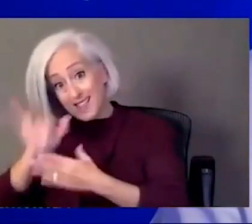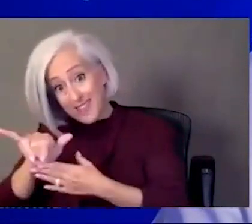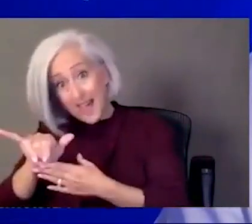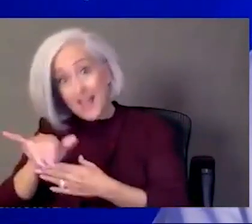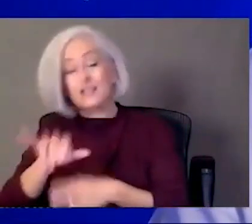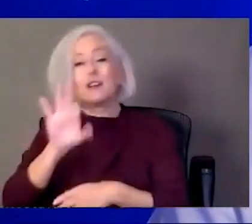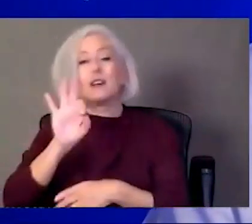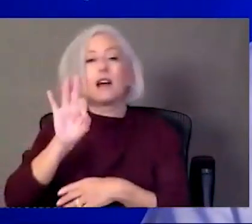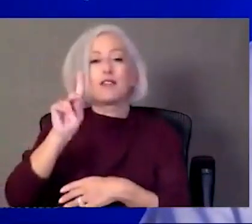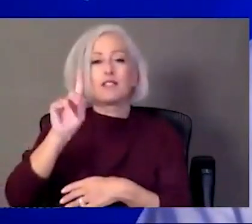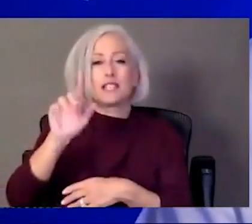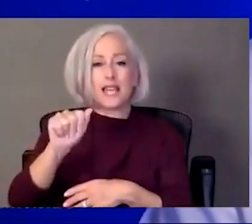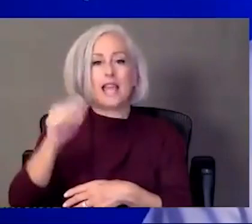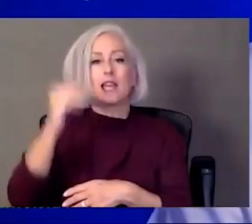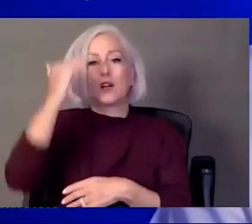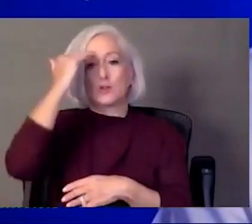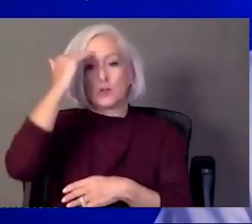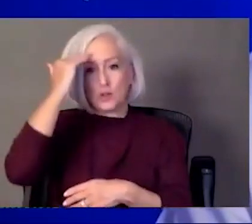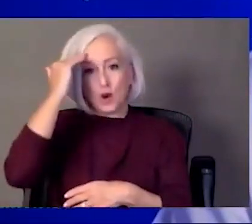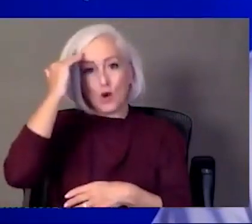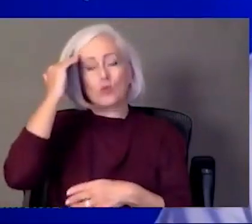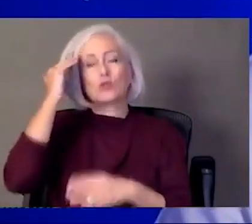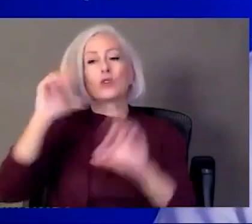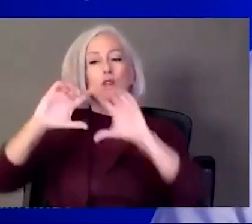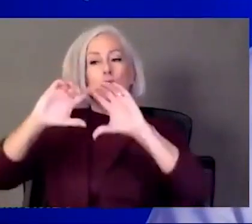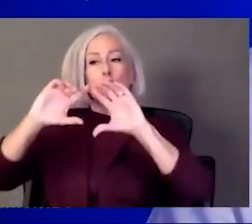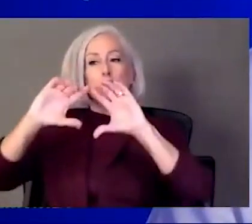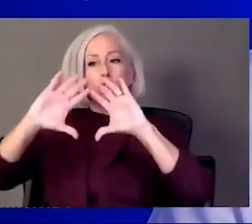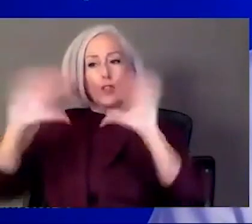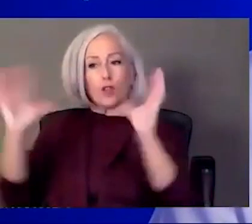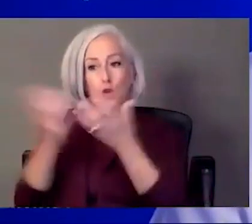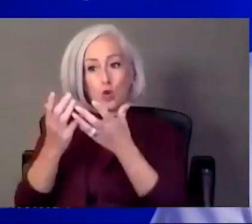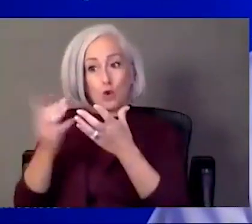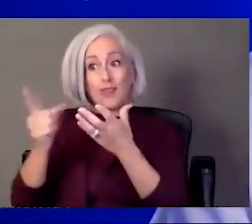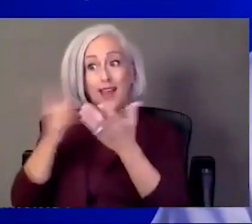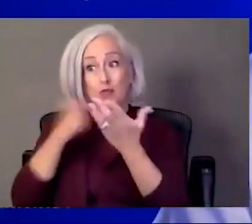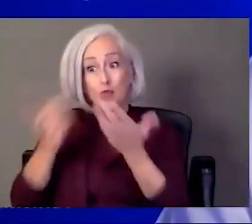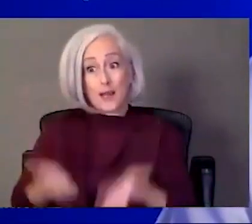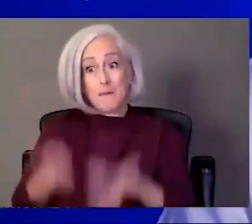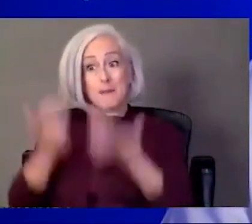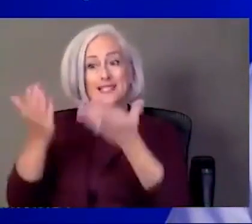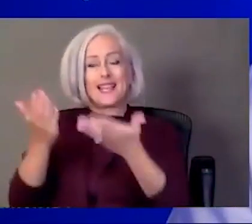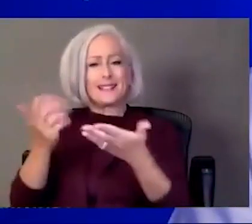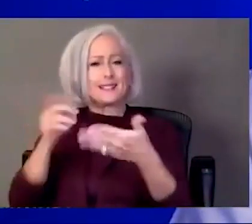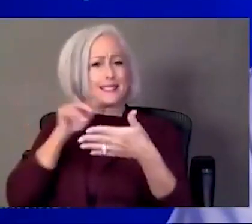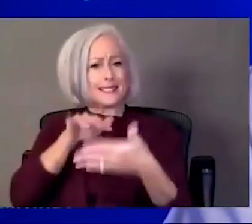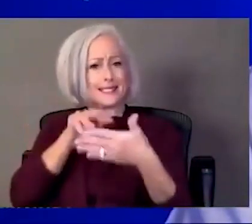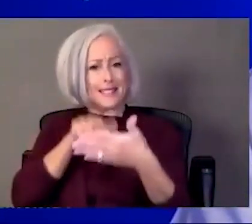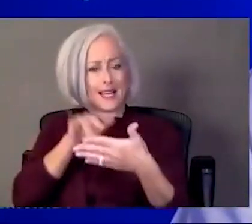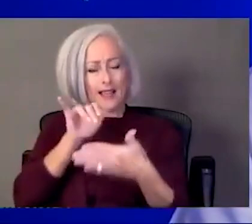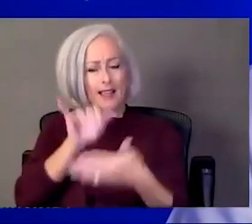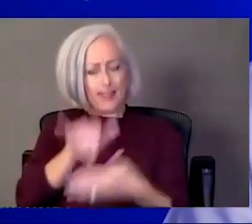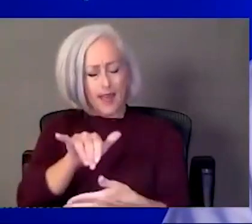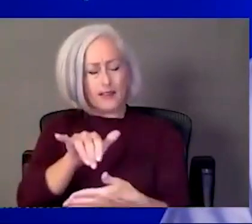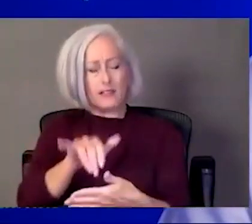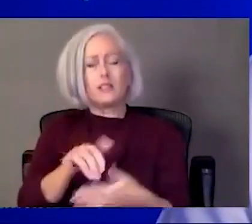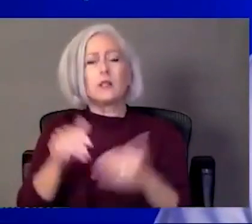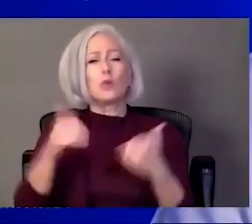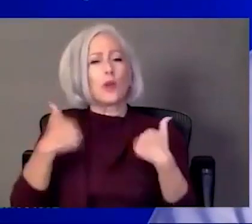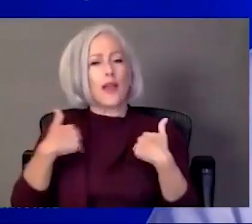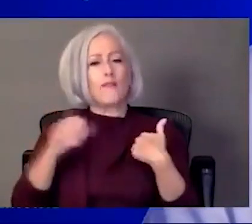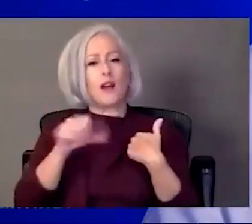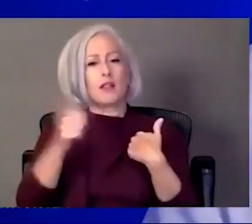ACIP, that group that makes recommendations, is looking at that. So there are still a lot of questions to ask. If we do go get dosing, is it going to be